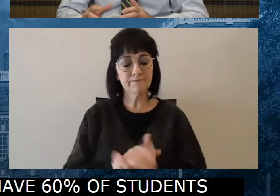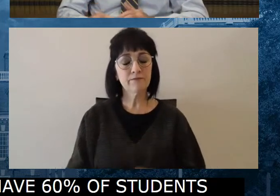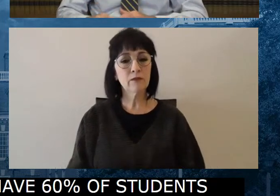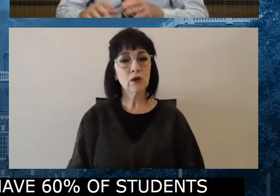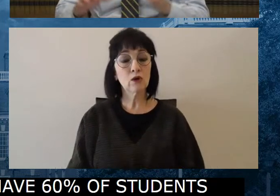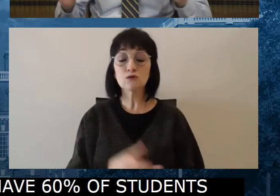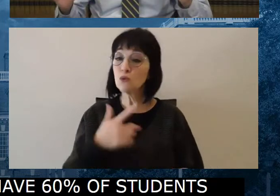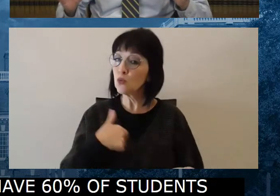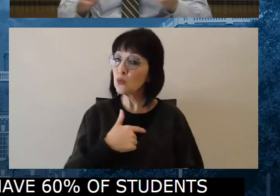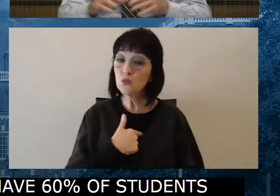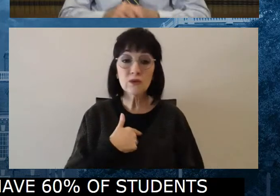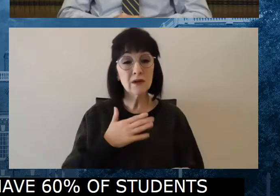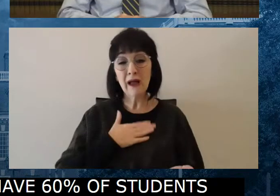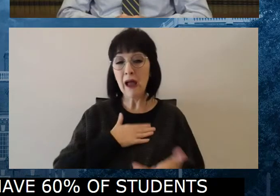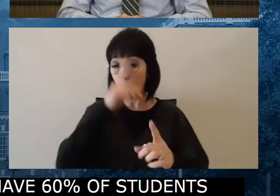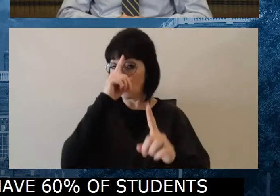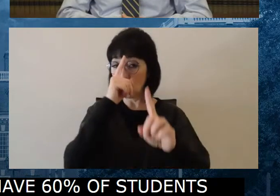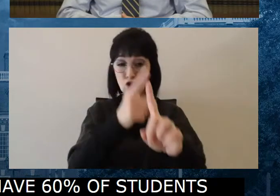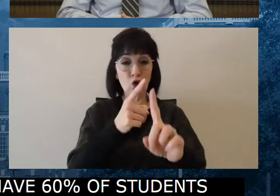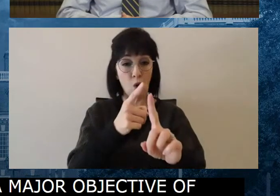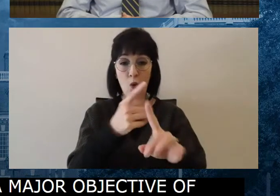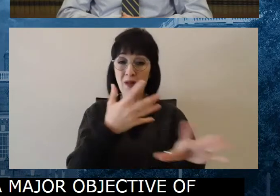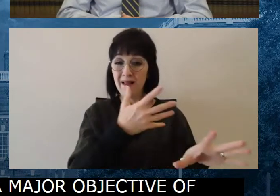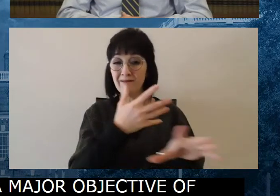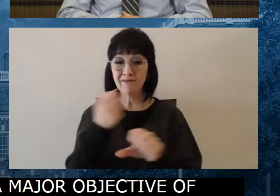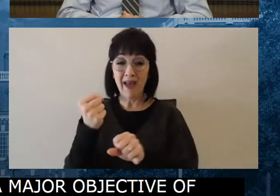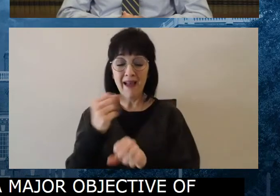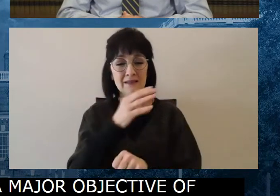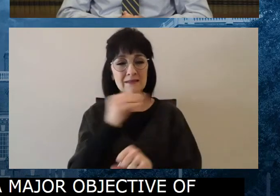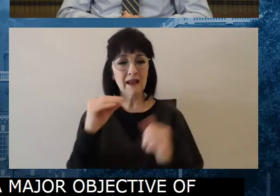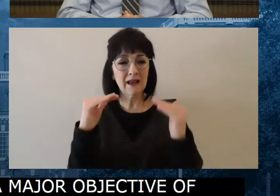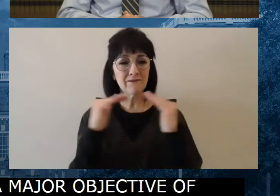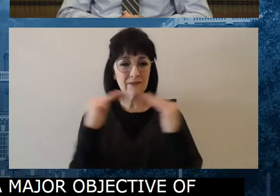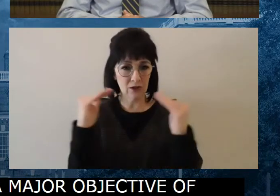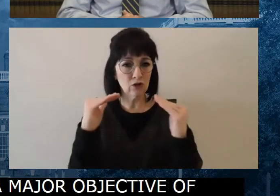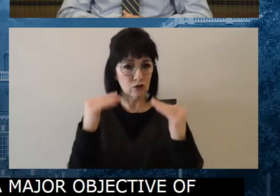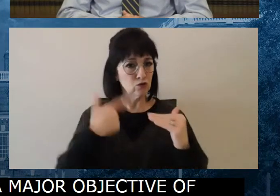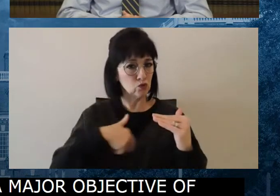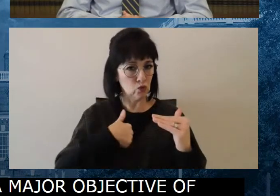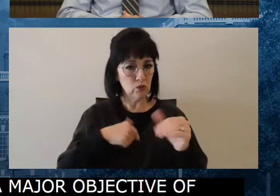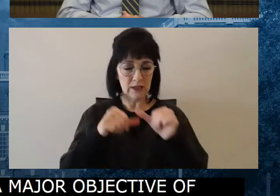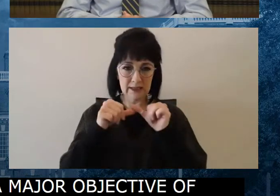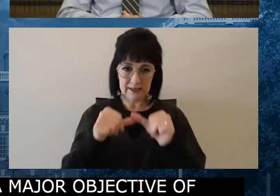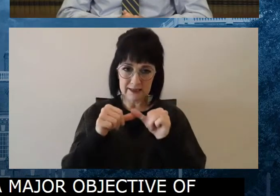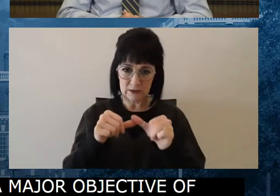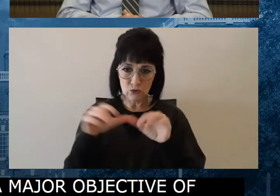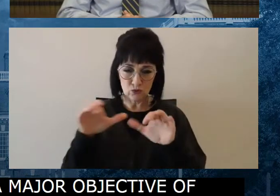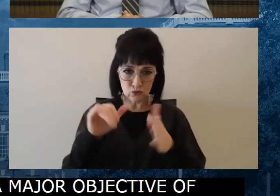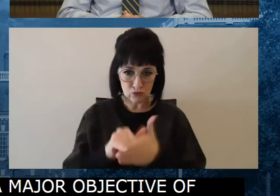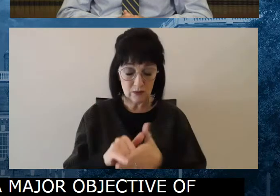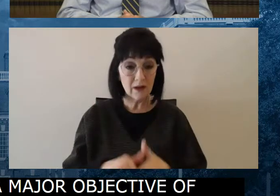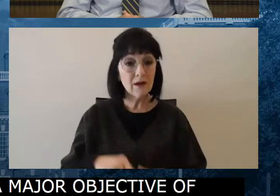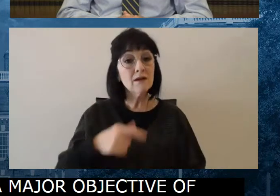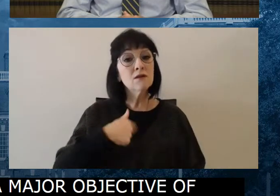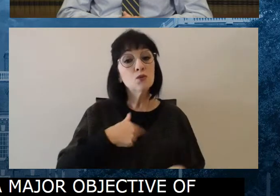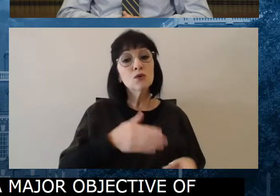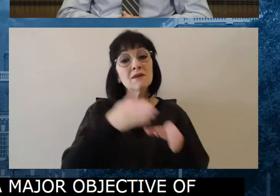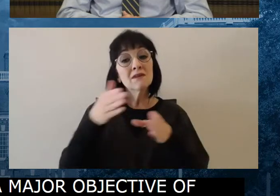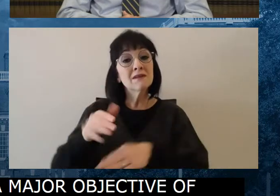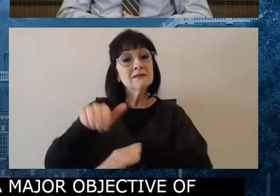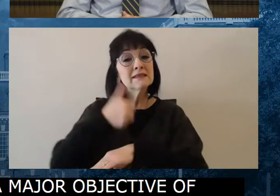fast way. So we have the large clinics. We also have targeted community-based clinics with many partners,